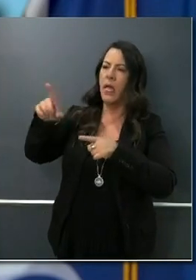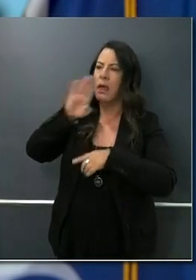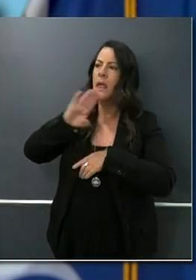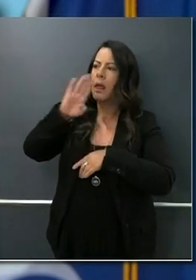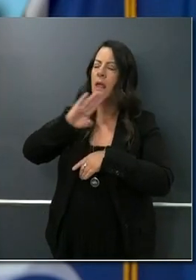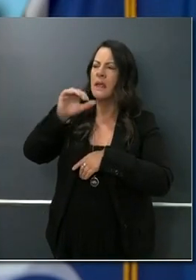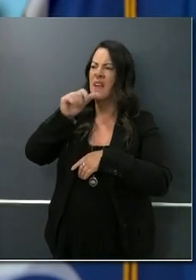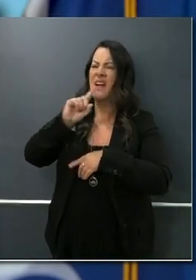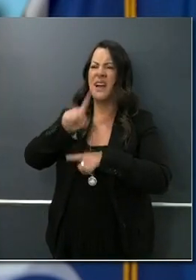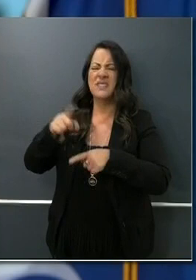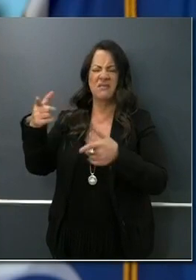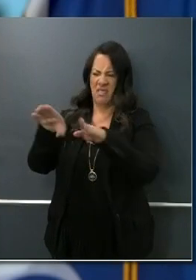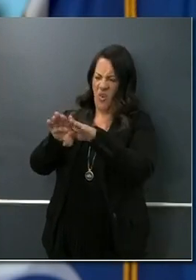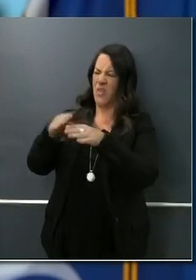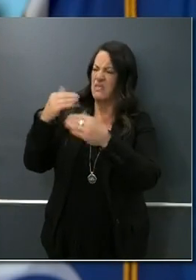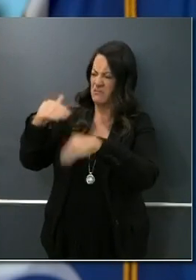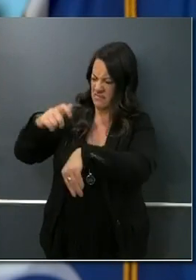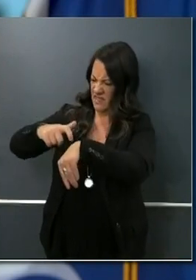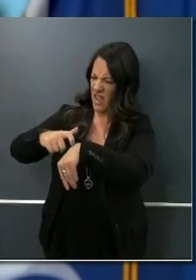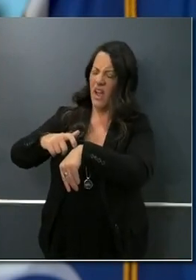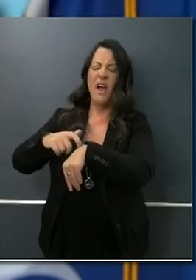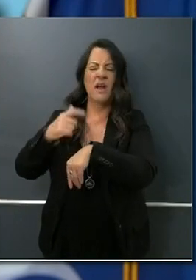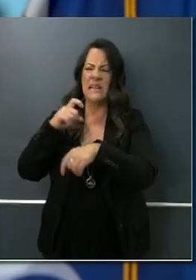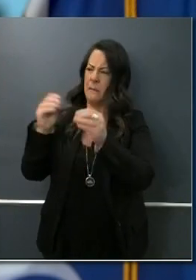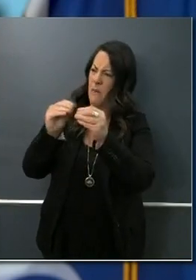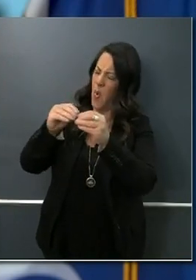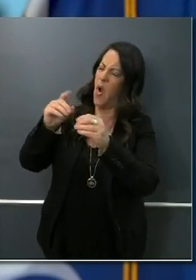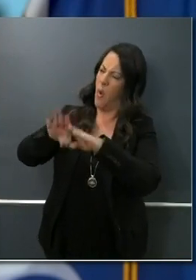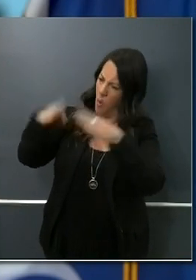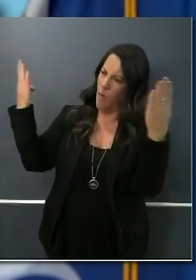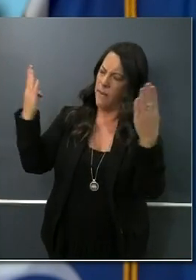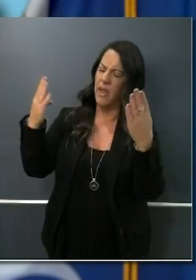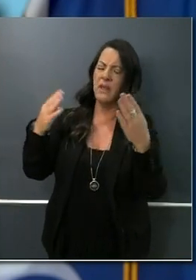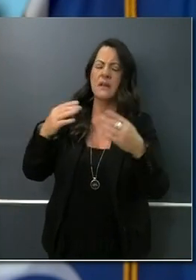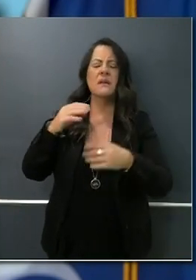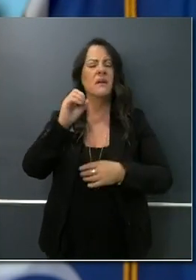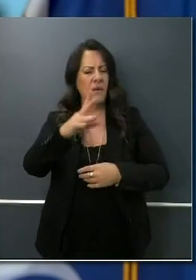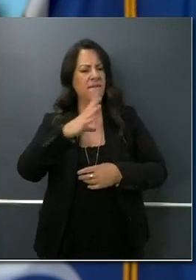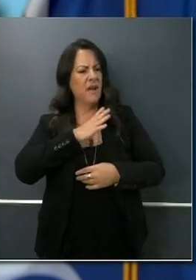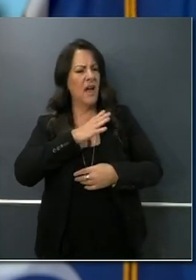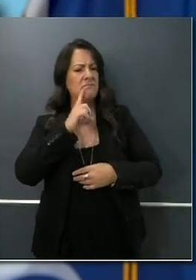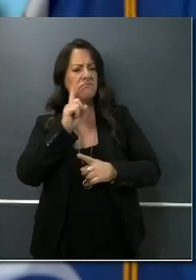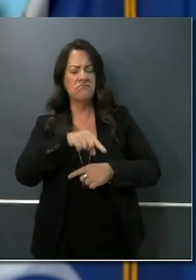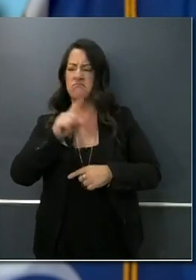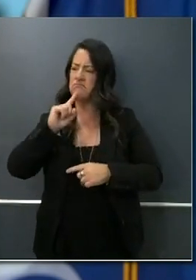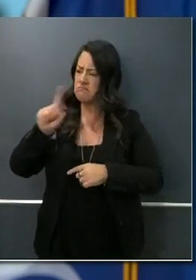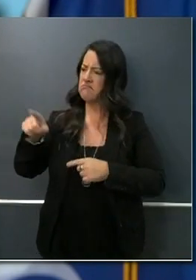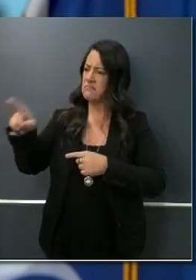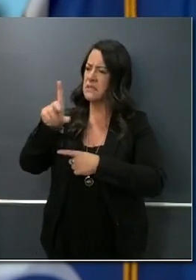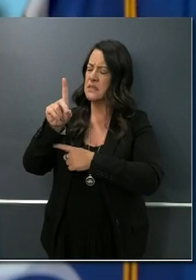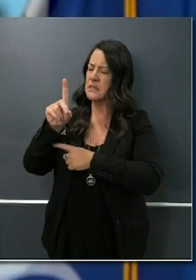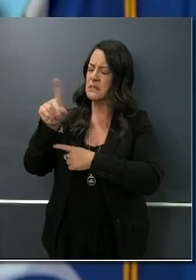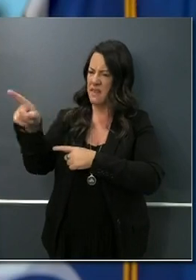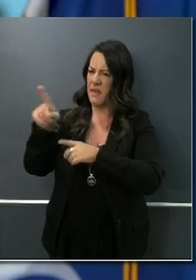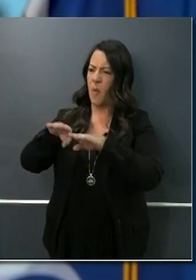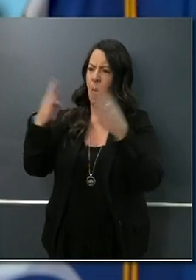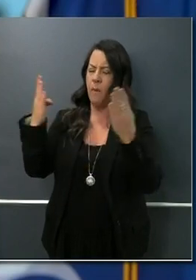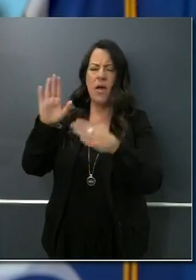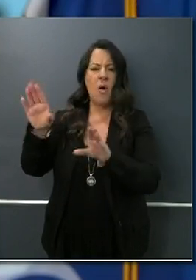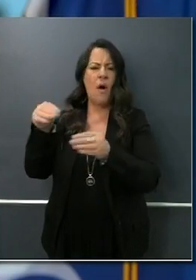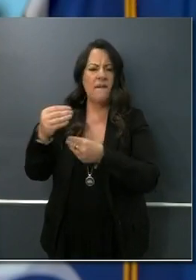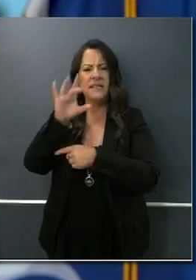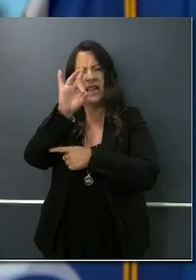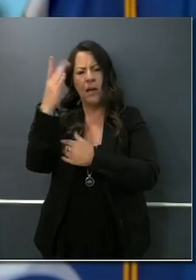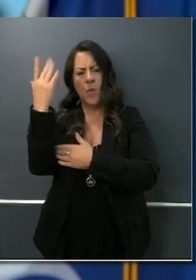noon. We did so a week ago, 8 to 8, 7 days a week. People then rightly commented they're having a